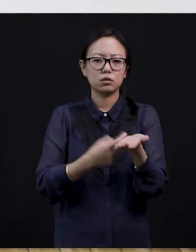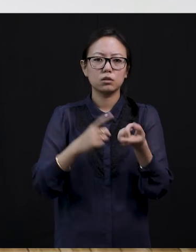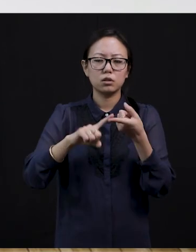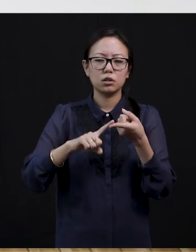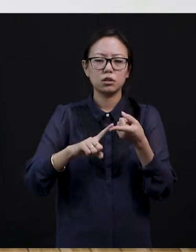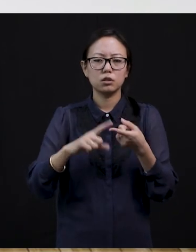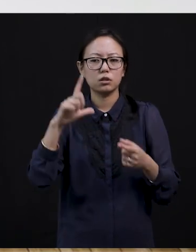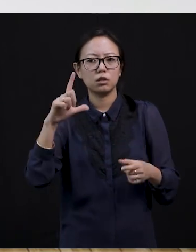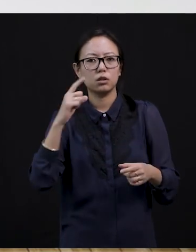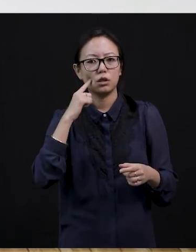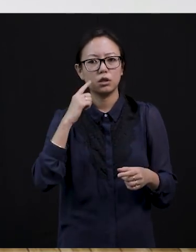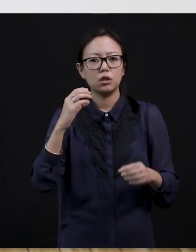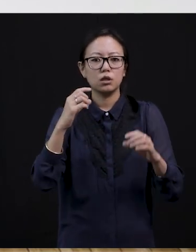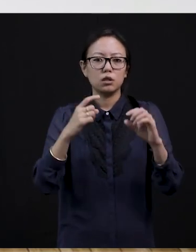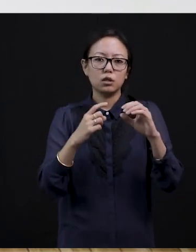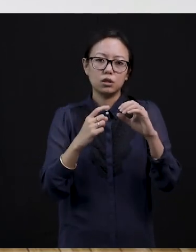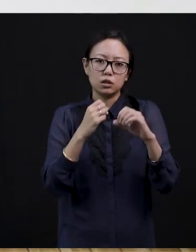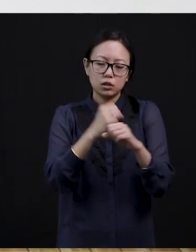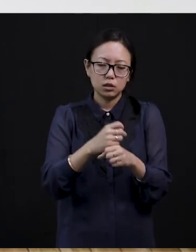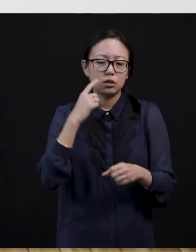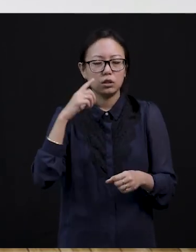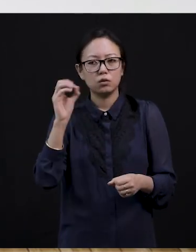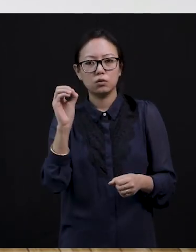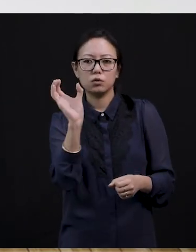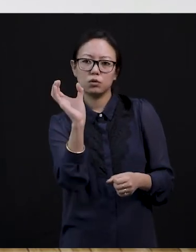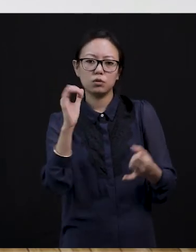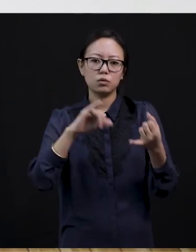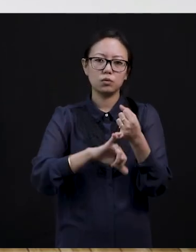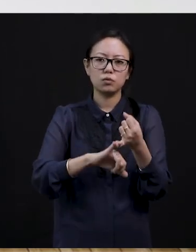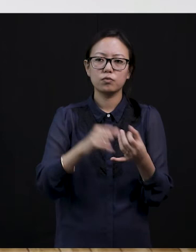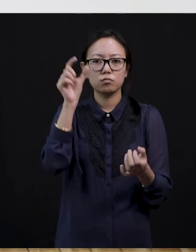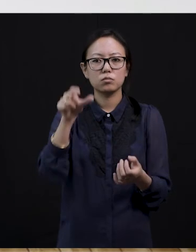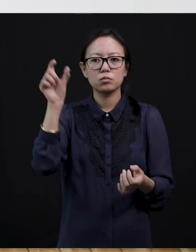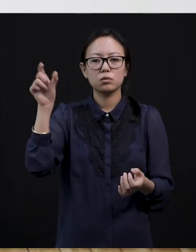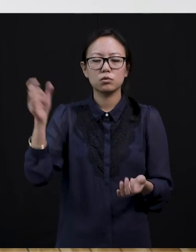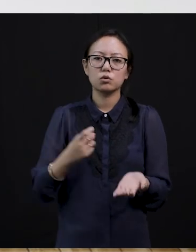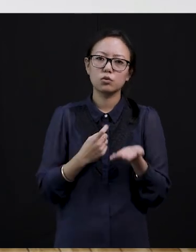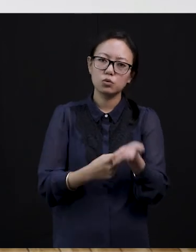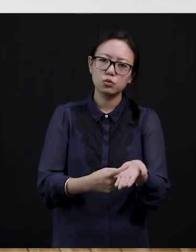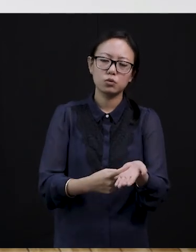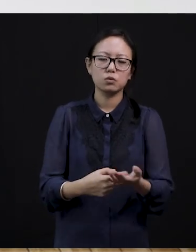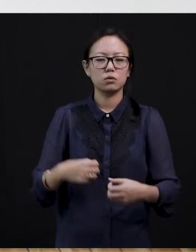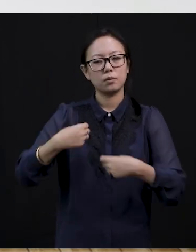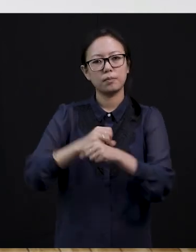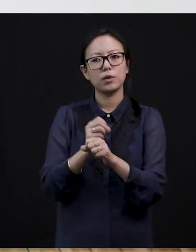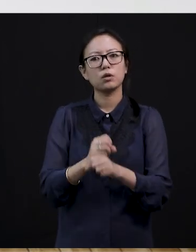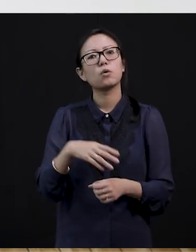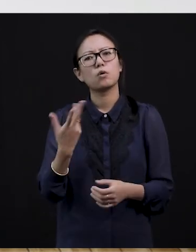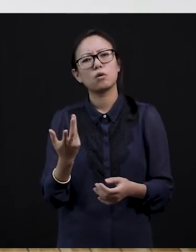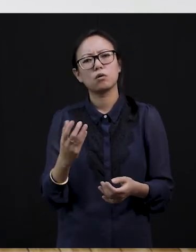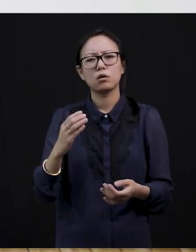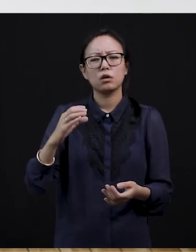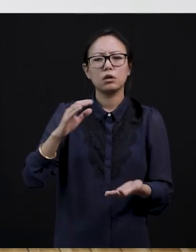they form a government. So if you are a Christian and there are like-minded Christians and you form a government, it will be a theocratic government.